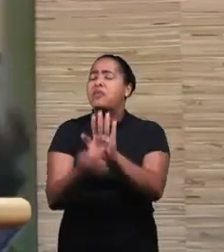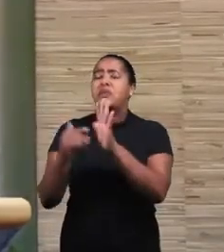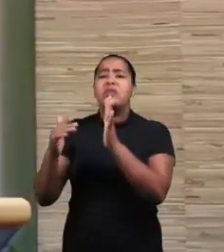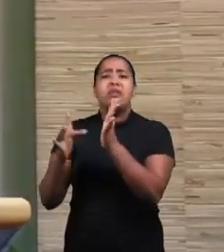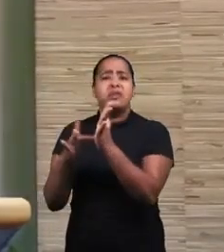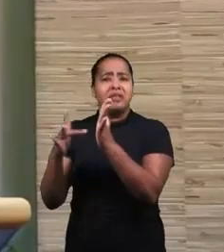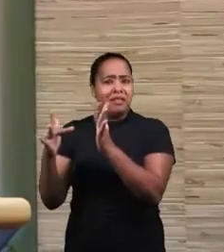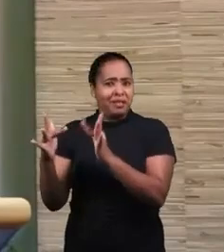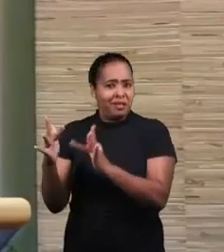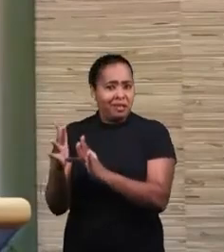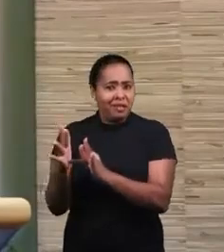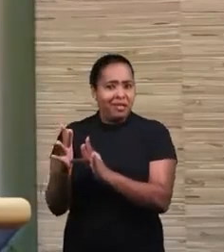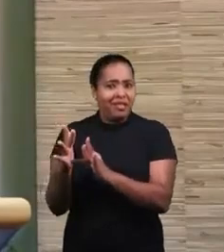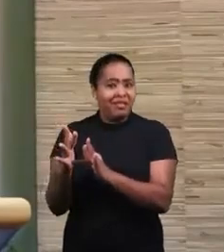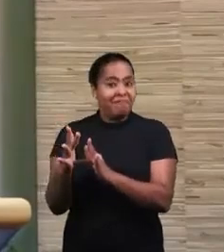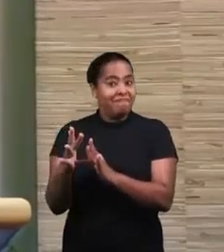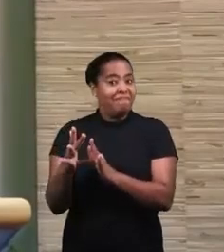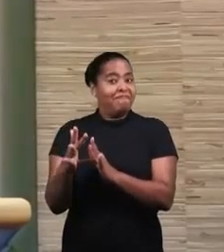Jesus,